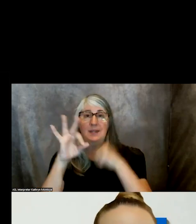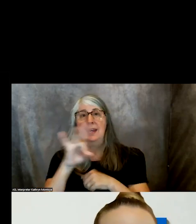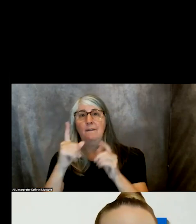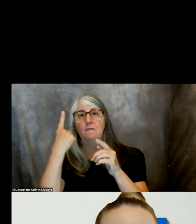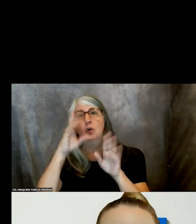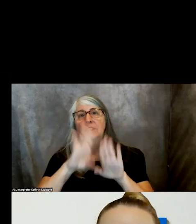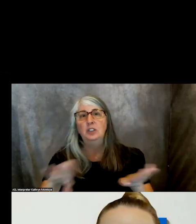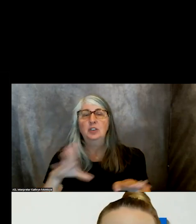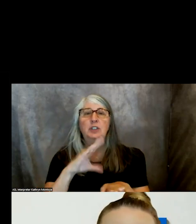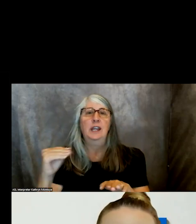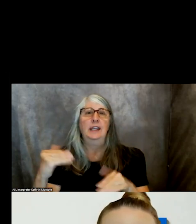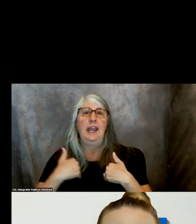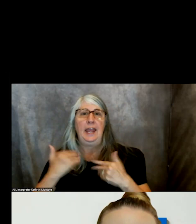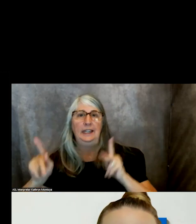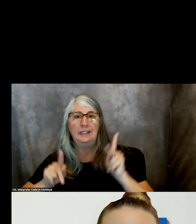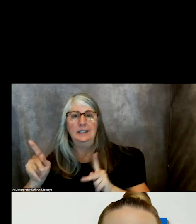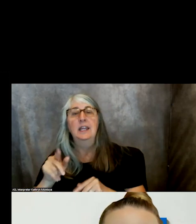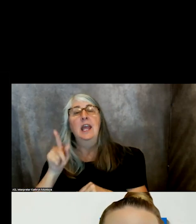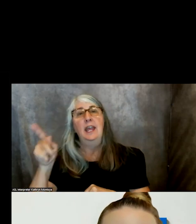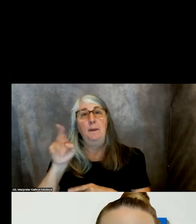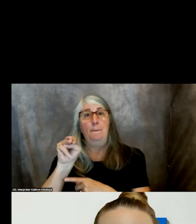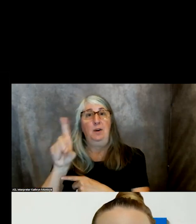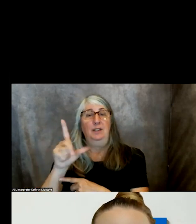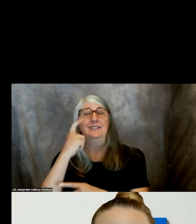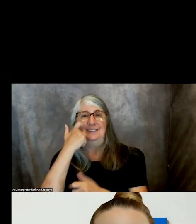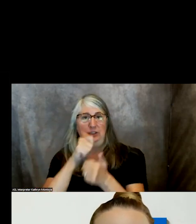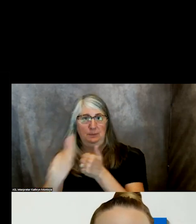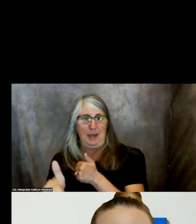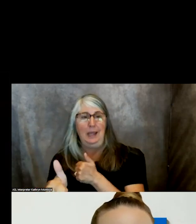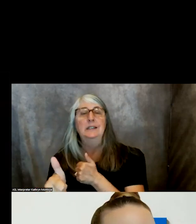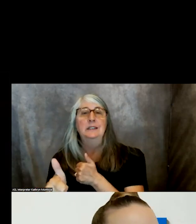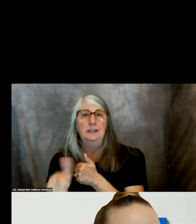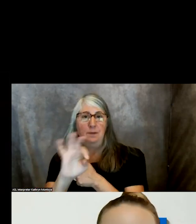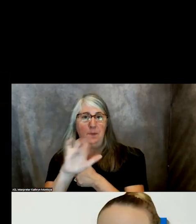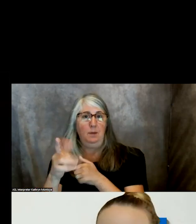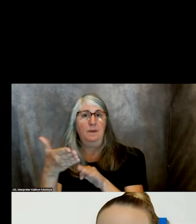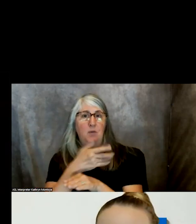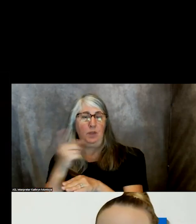And Maryland also passed a bill to do just that before their session wrapped.